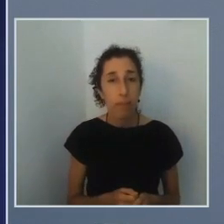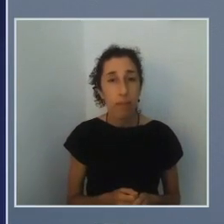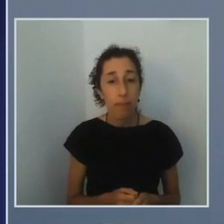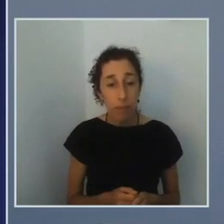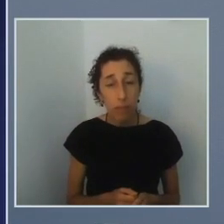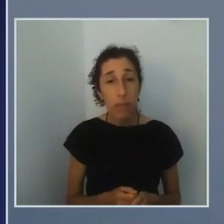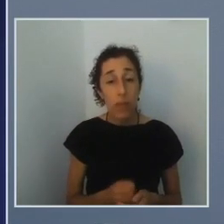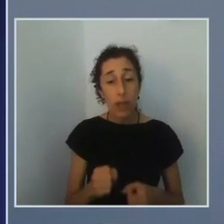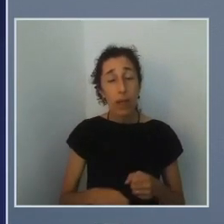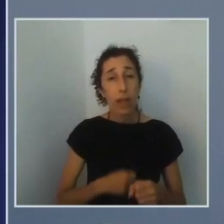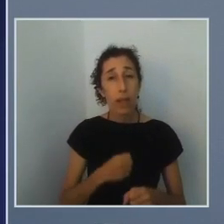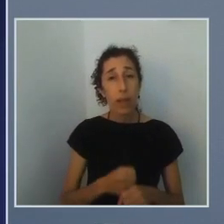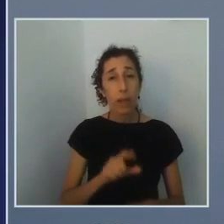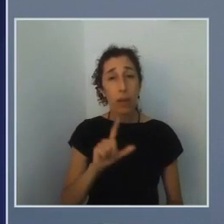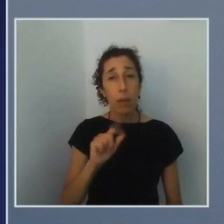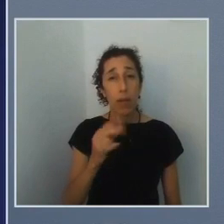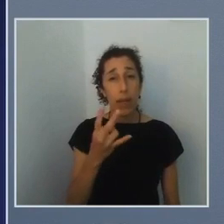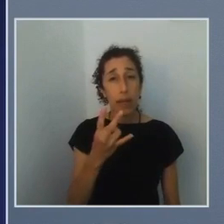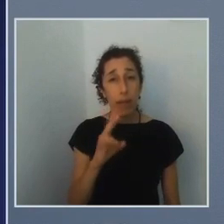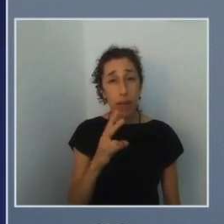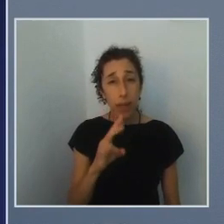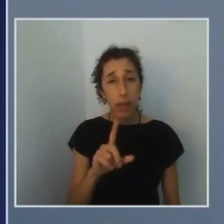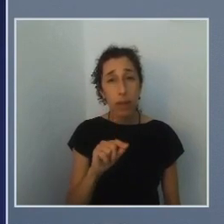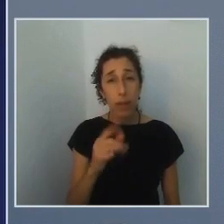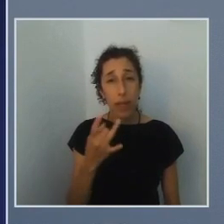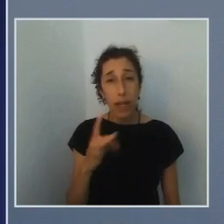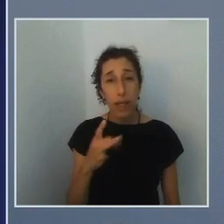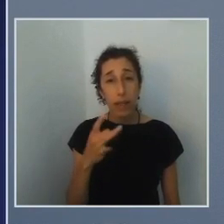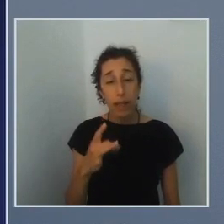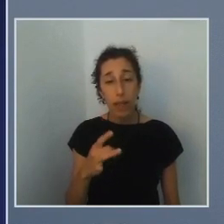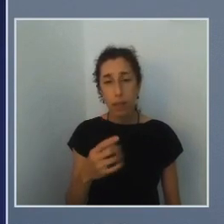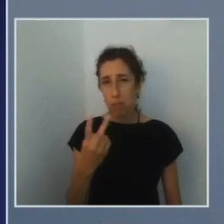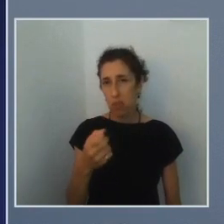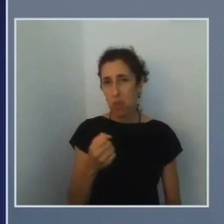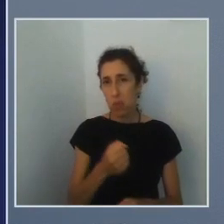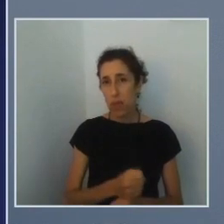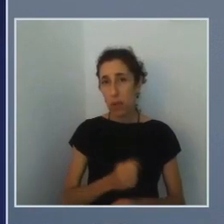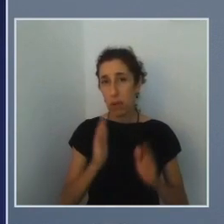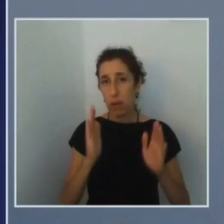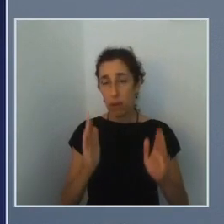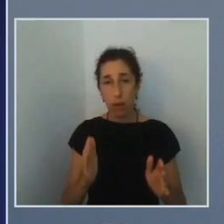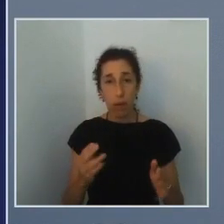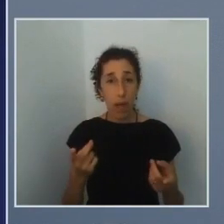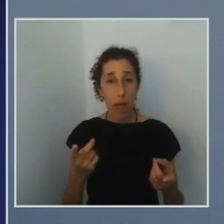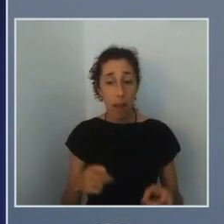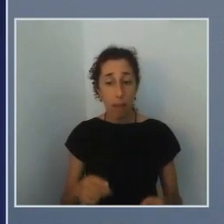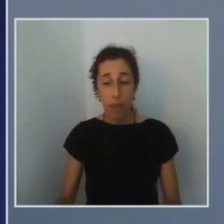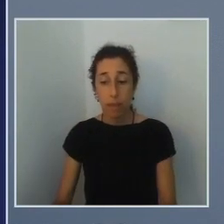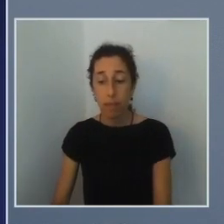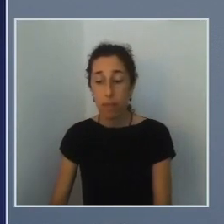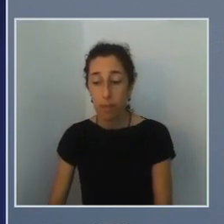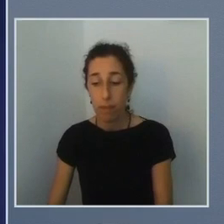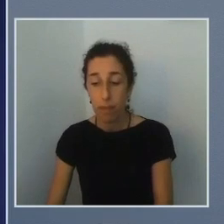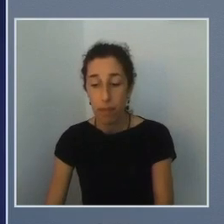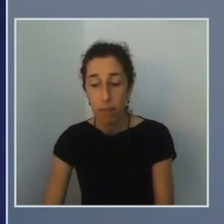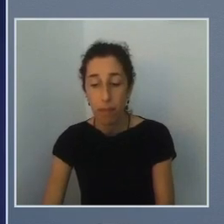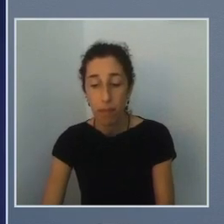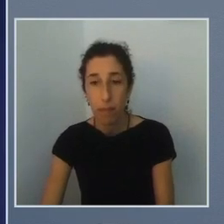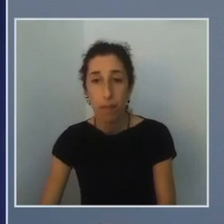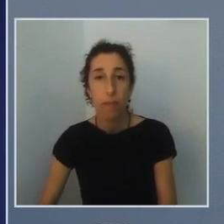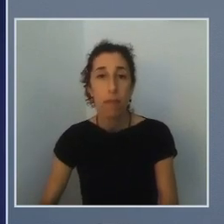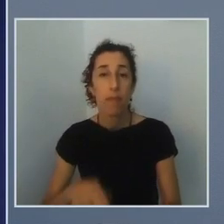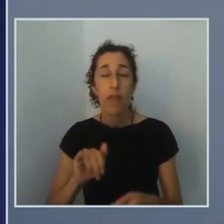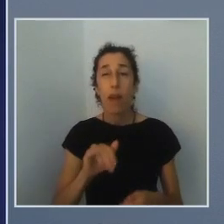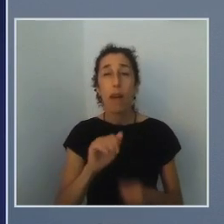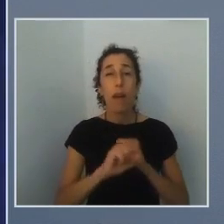alone, just 2 years, Ackerman McQueen was paid more than